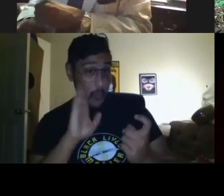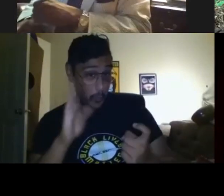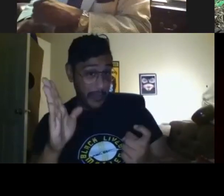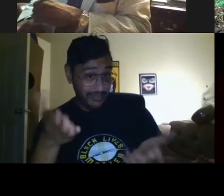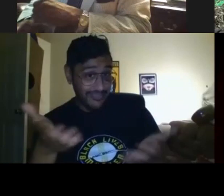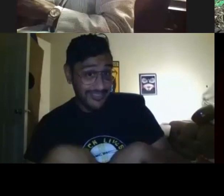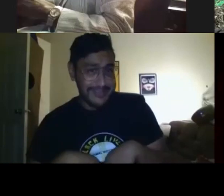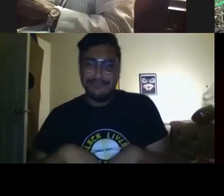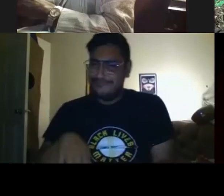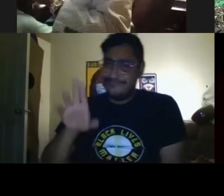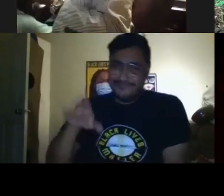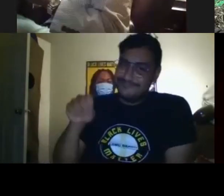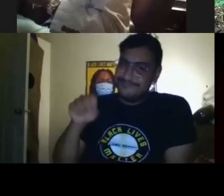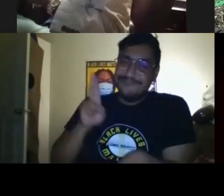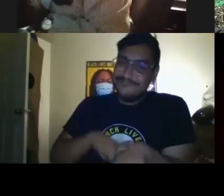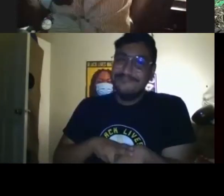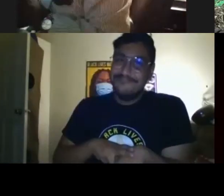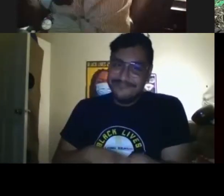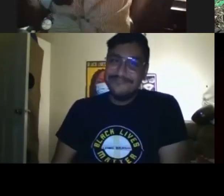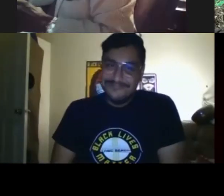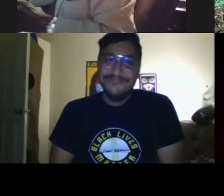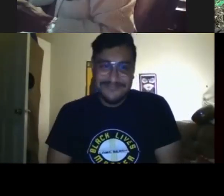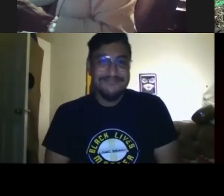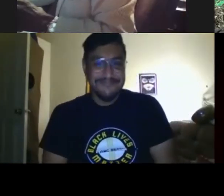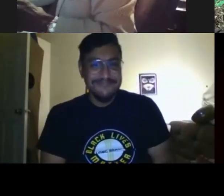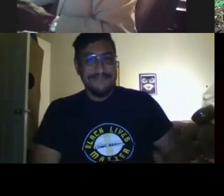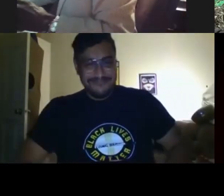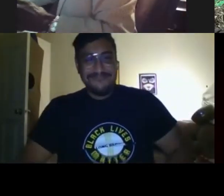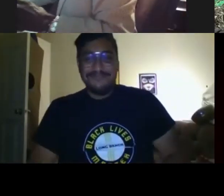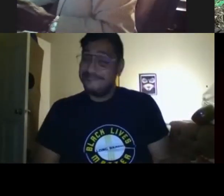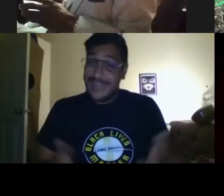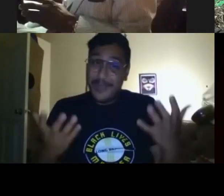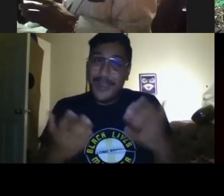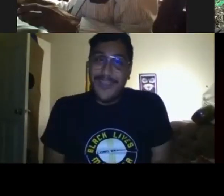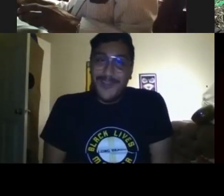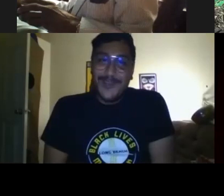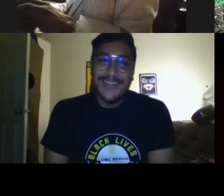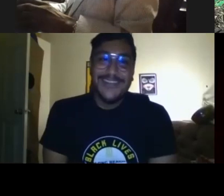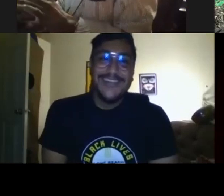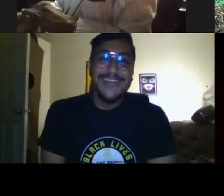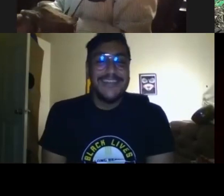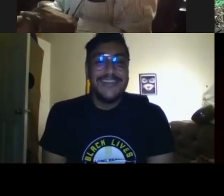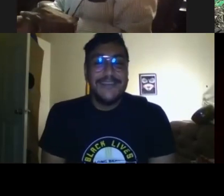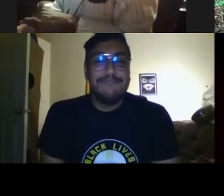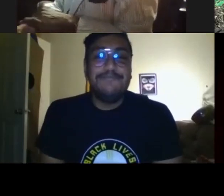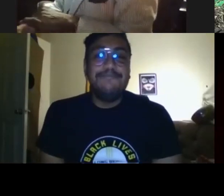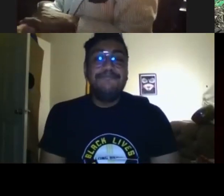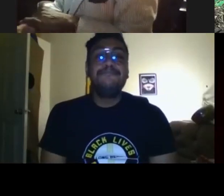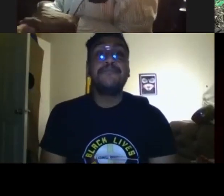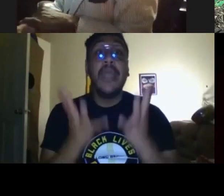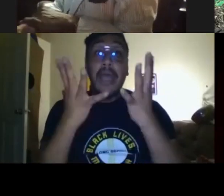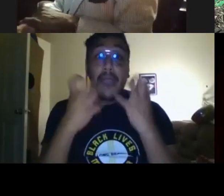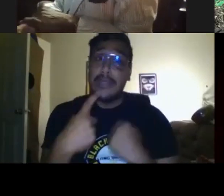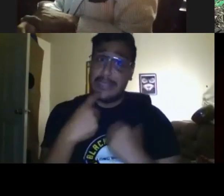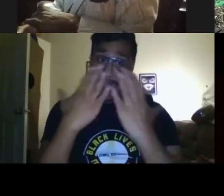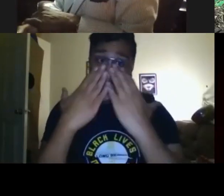we go. There we There go. we have it. There we have it. There we go. There we go. So I just want to thank